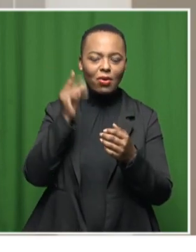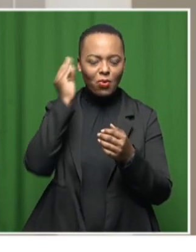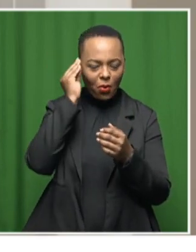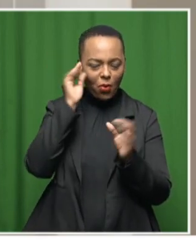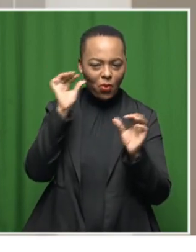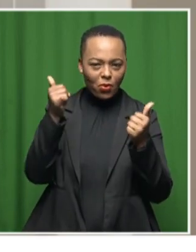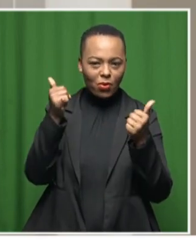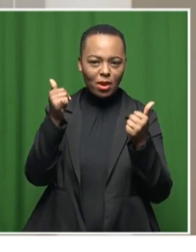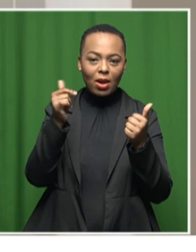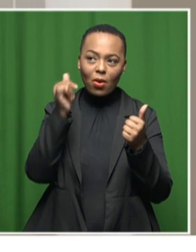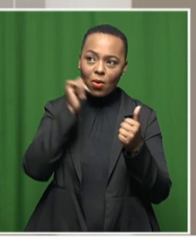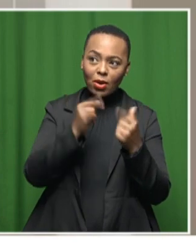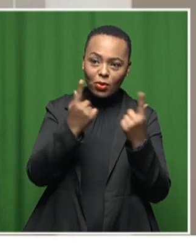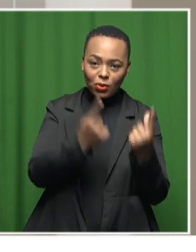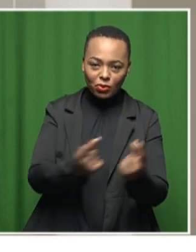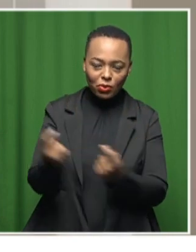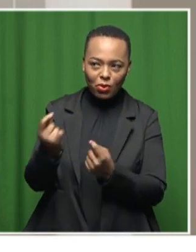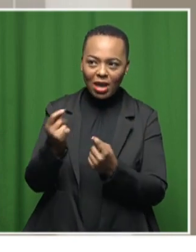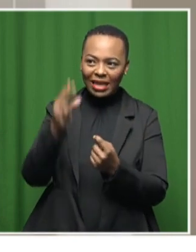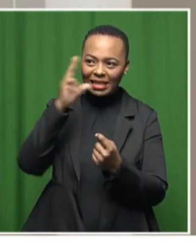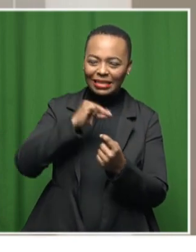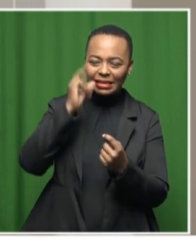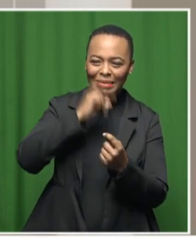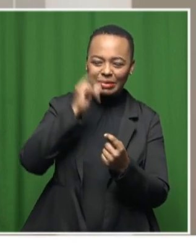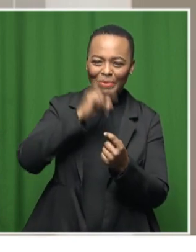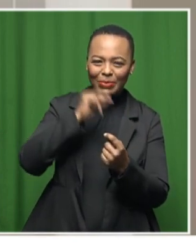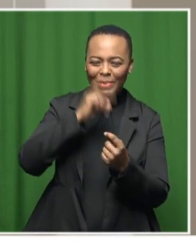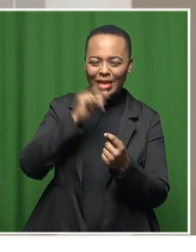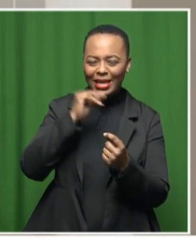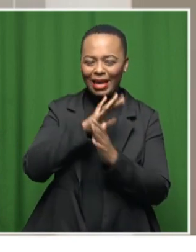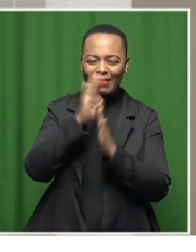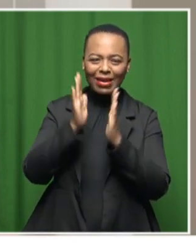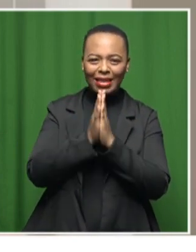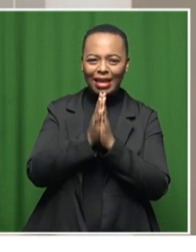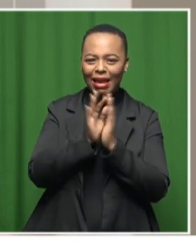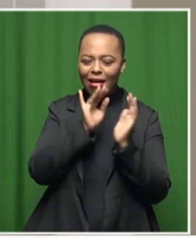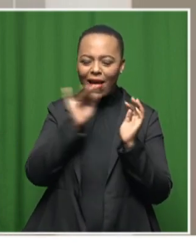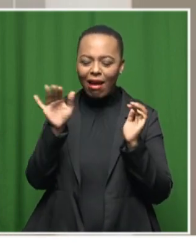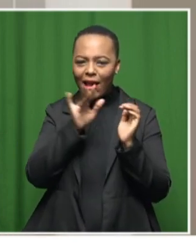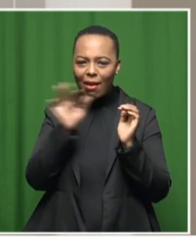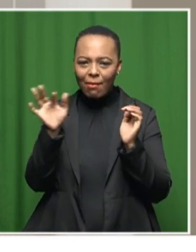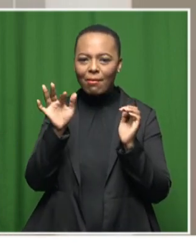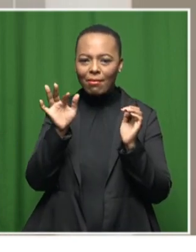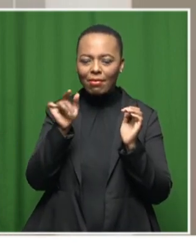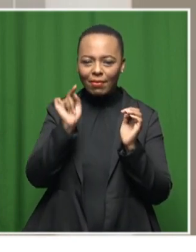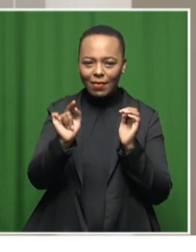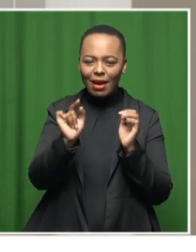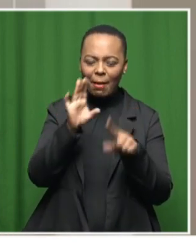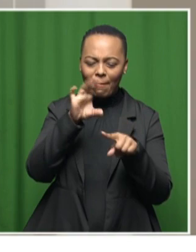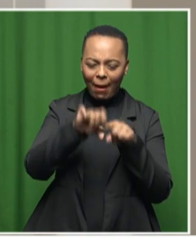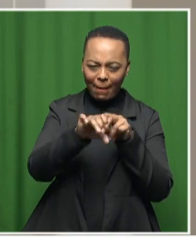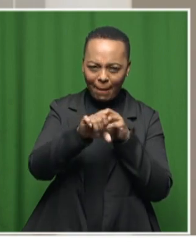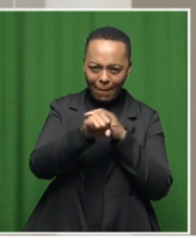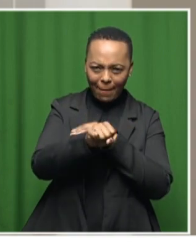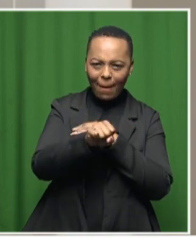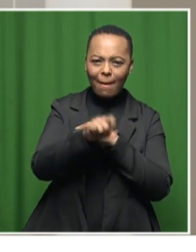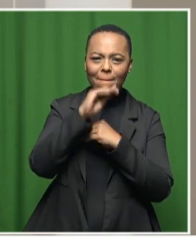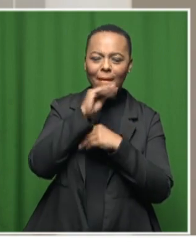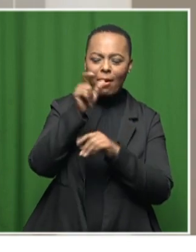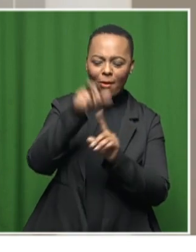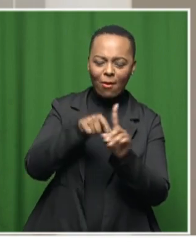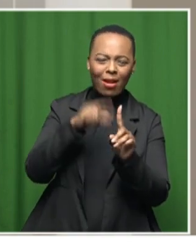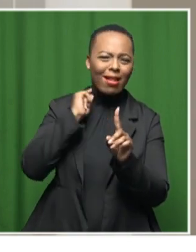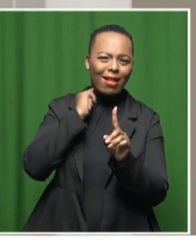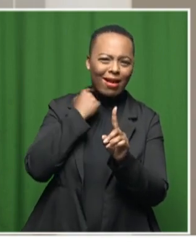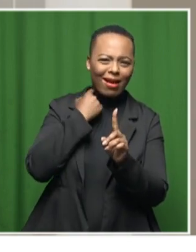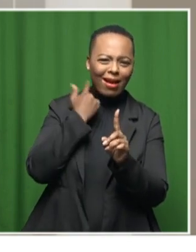whole mannerism, the way we speak, our grammar, everything goes out of sync. And that is exactly the reason why